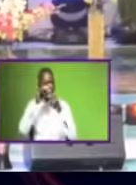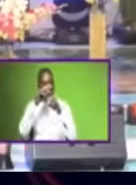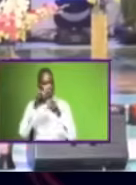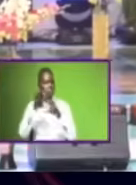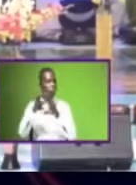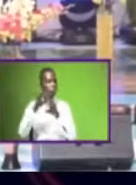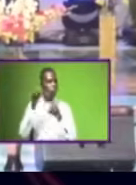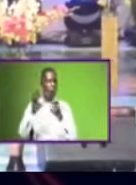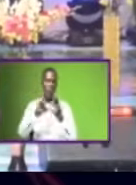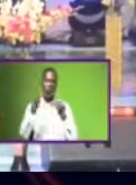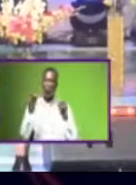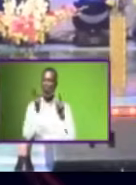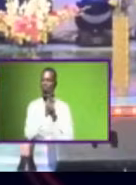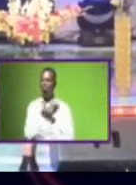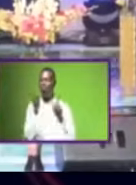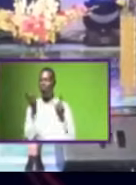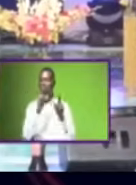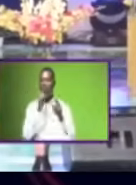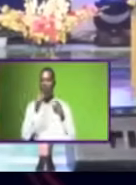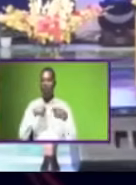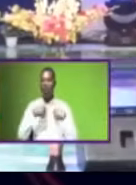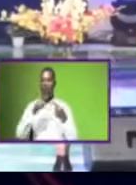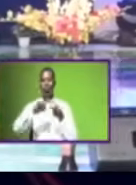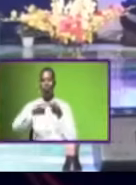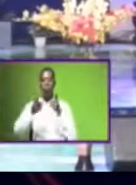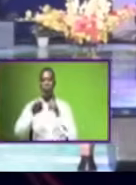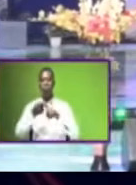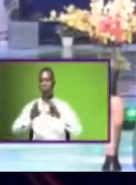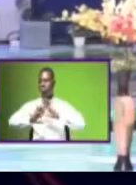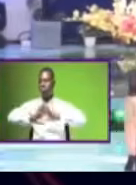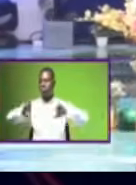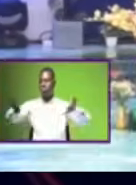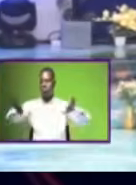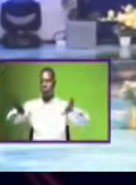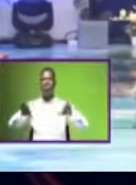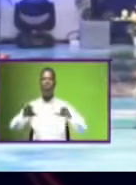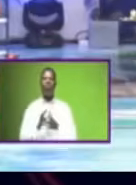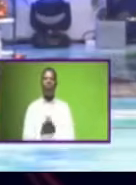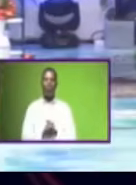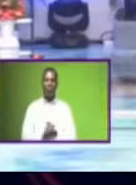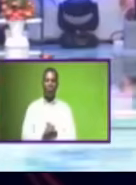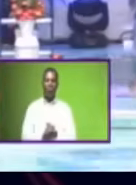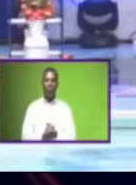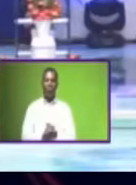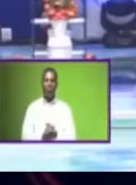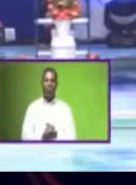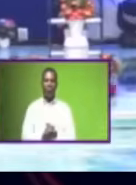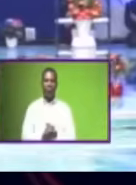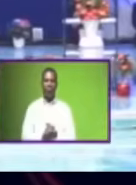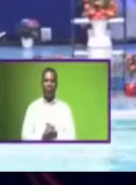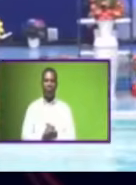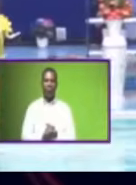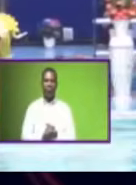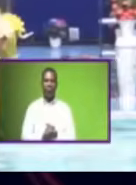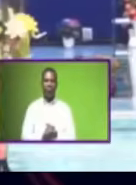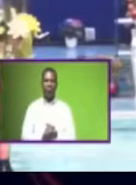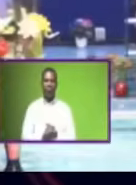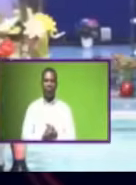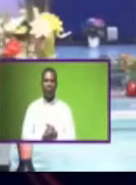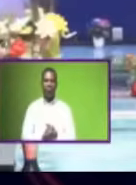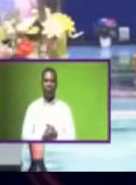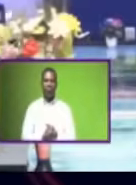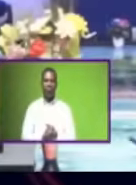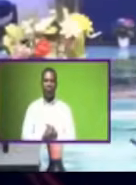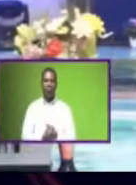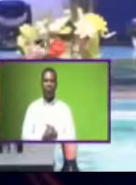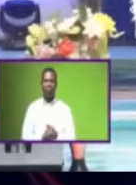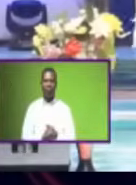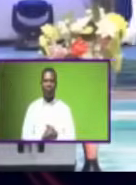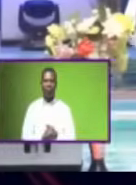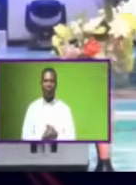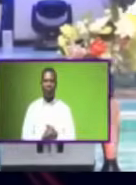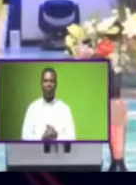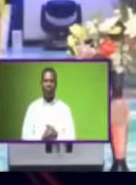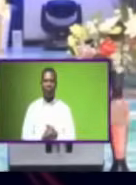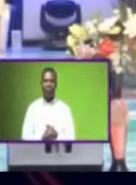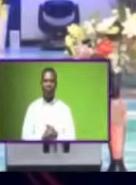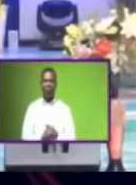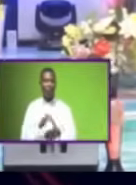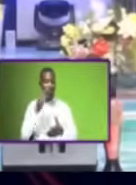above. The upper room category has got no wrestle or fight against spiritual realm or witches.